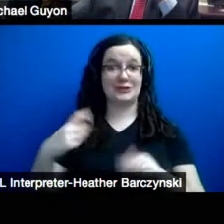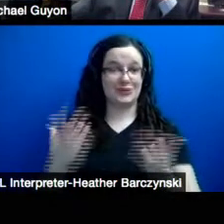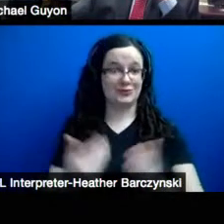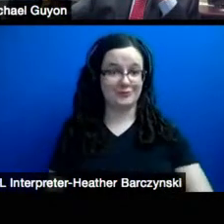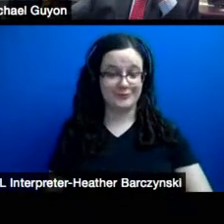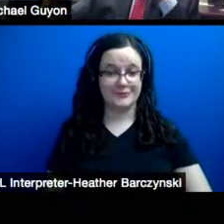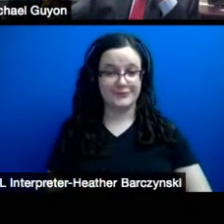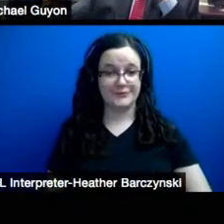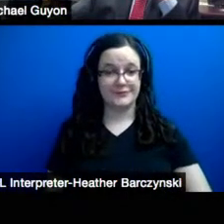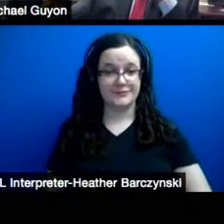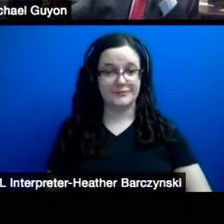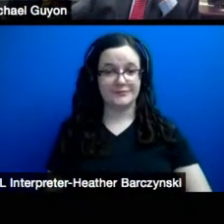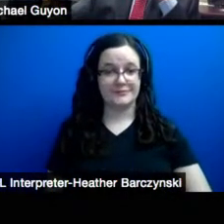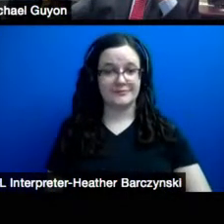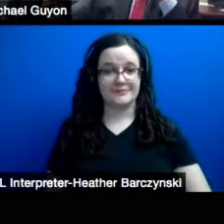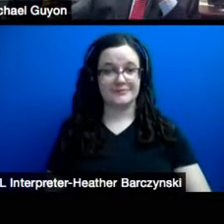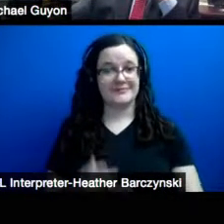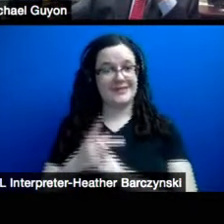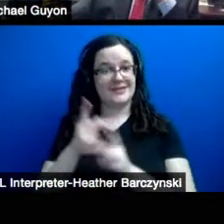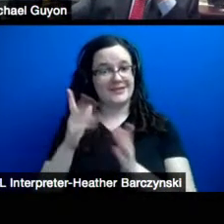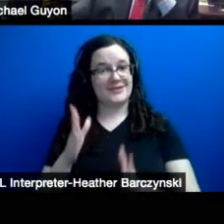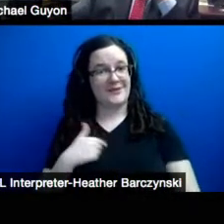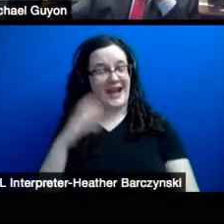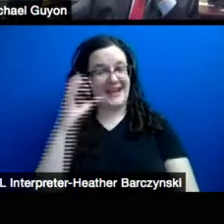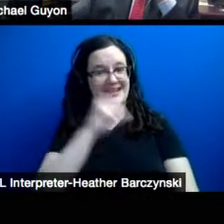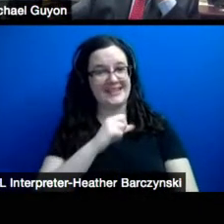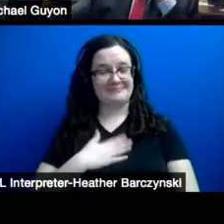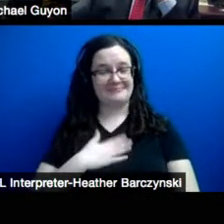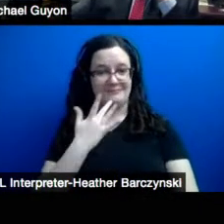I guess it would be my preference to use the first